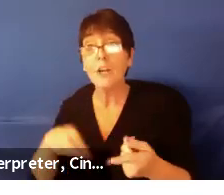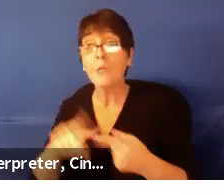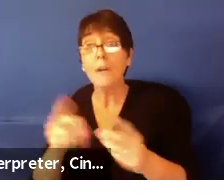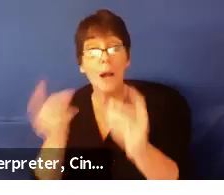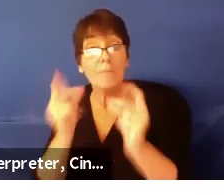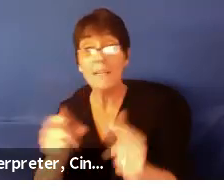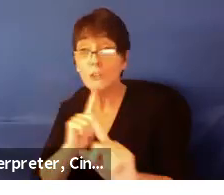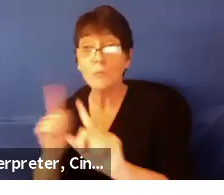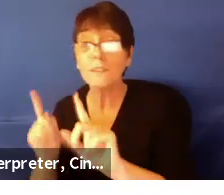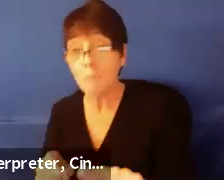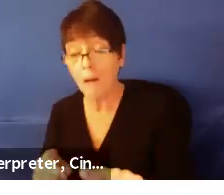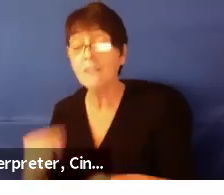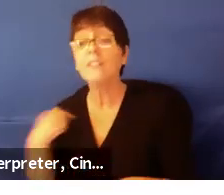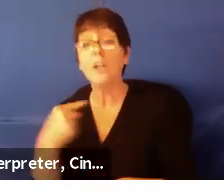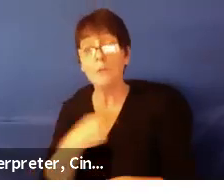phase. We did have